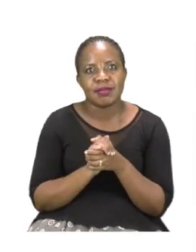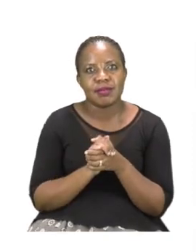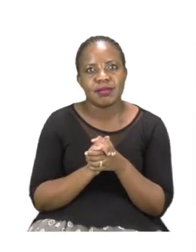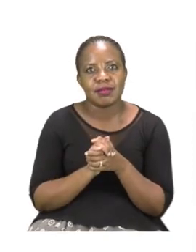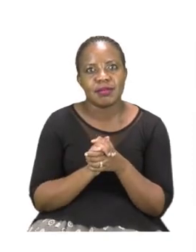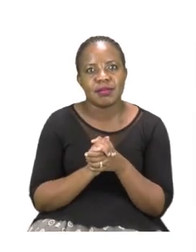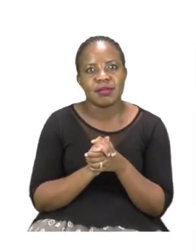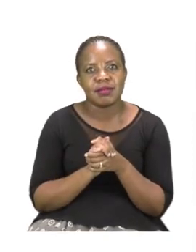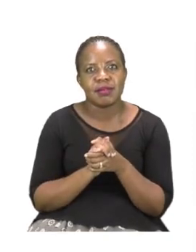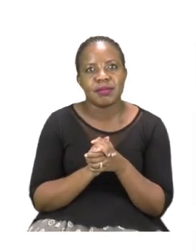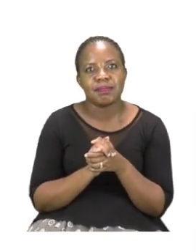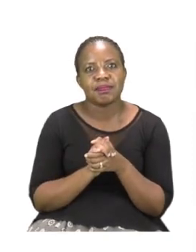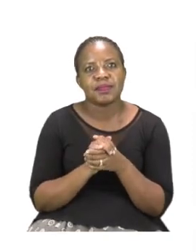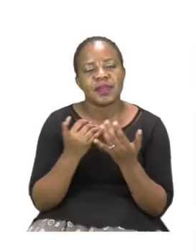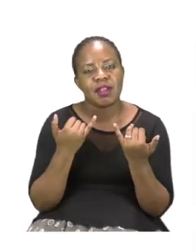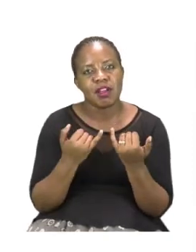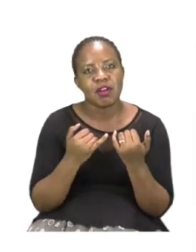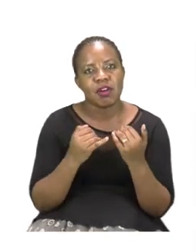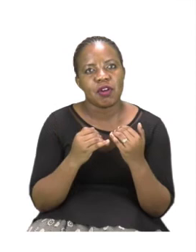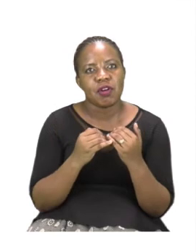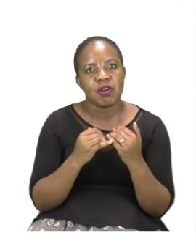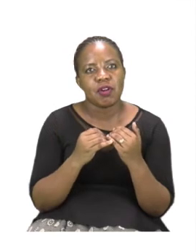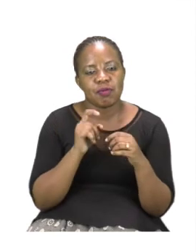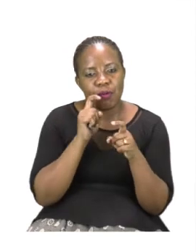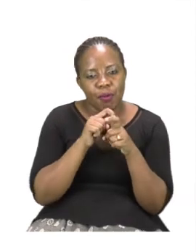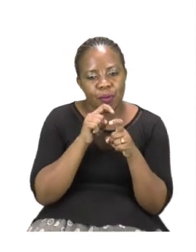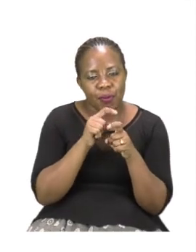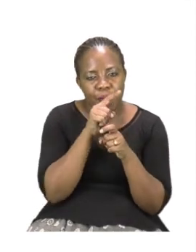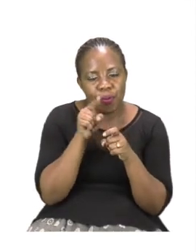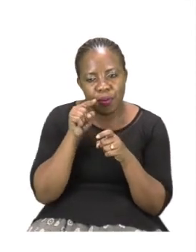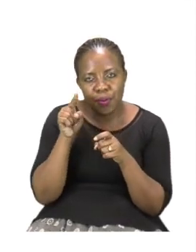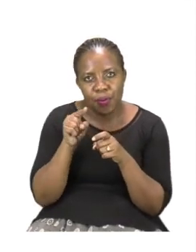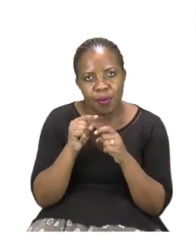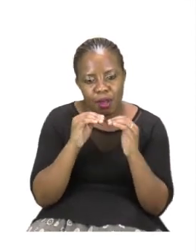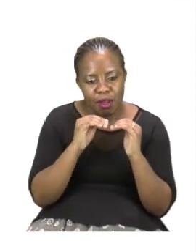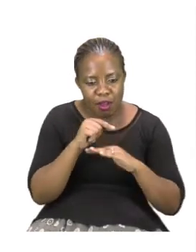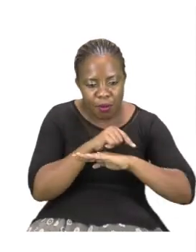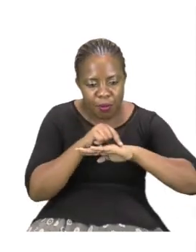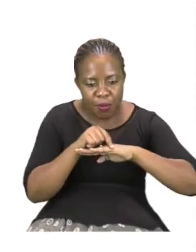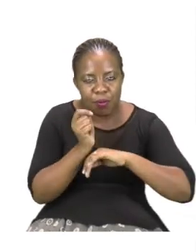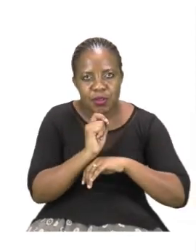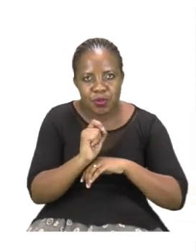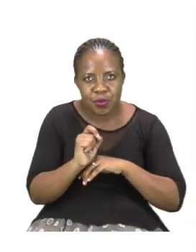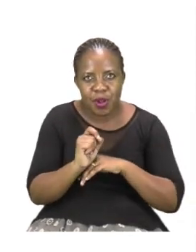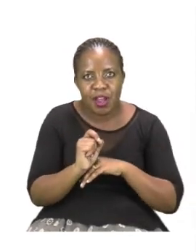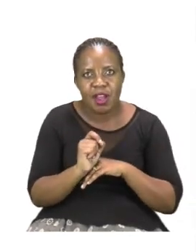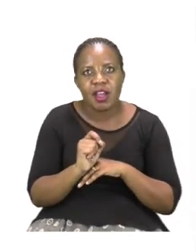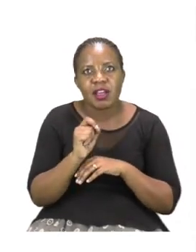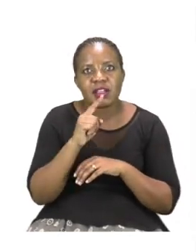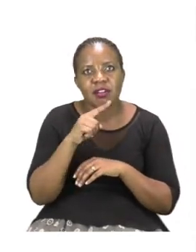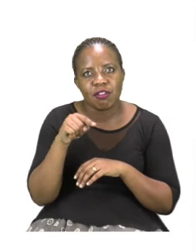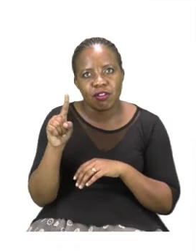correct value under each coin. The coins that you can see there is the